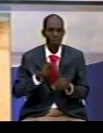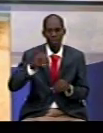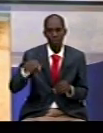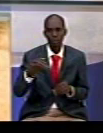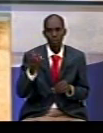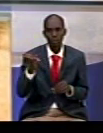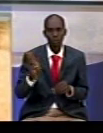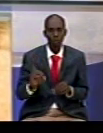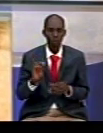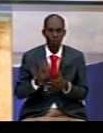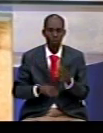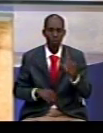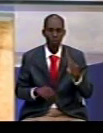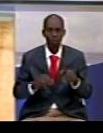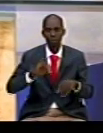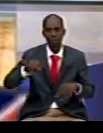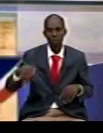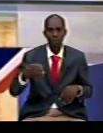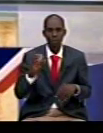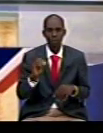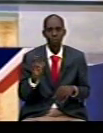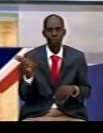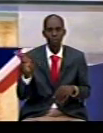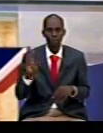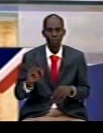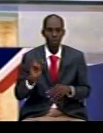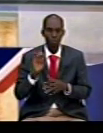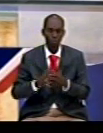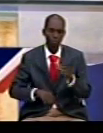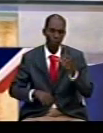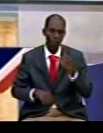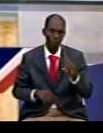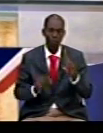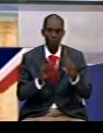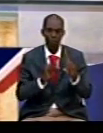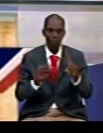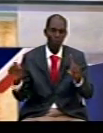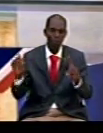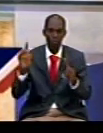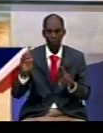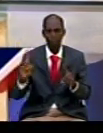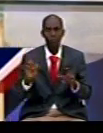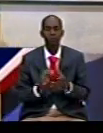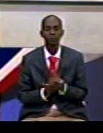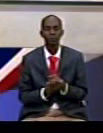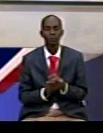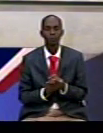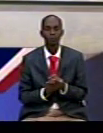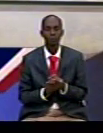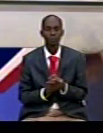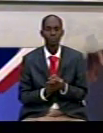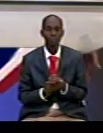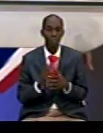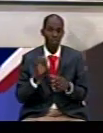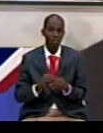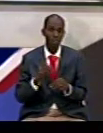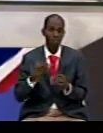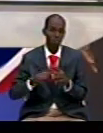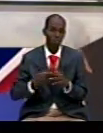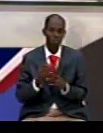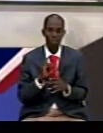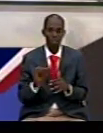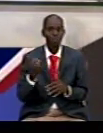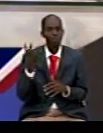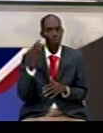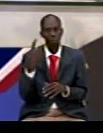1. In John chapter 1, reading from verse 1. In the beginning was